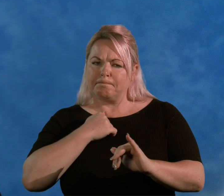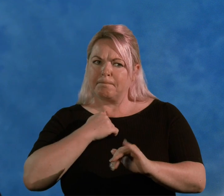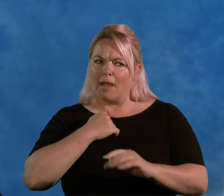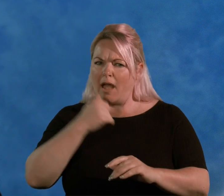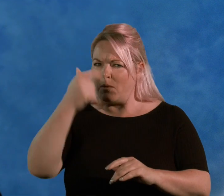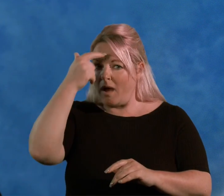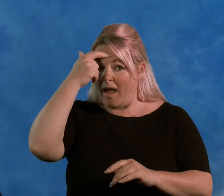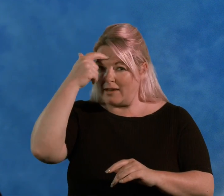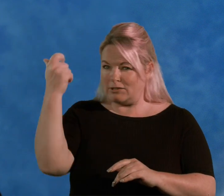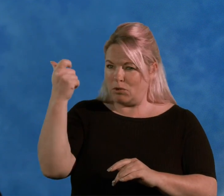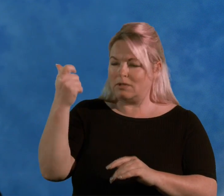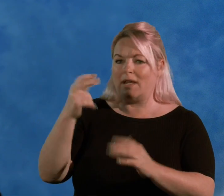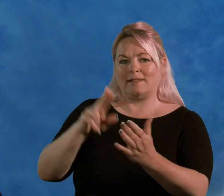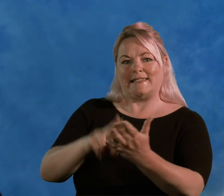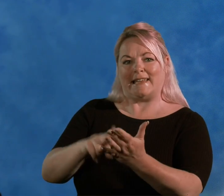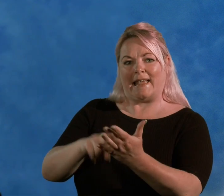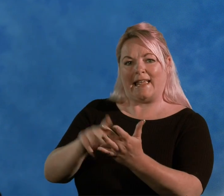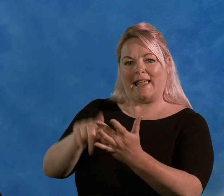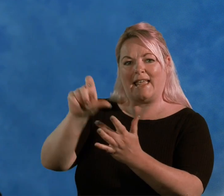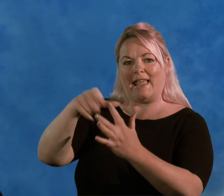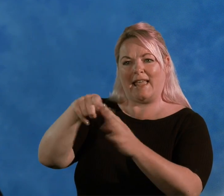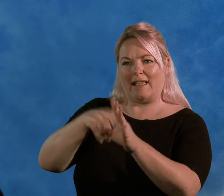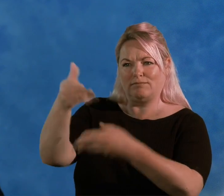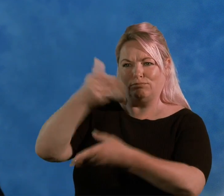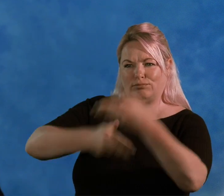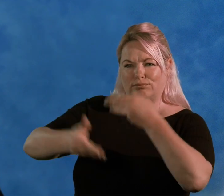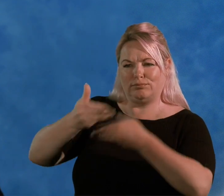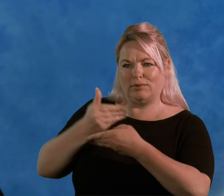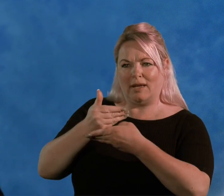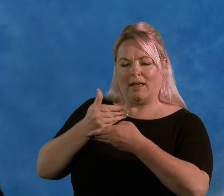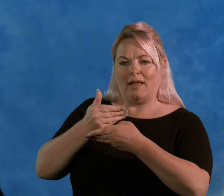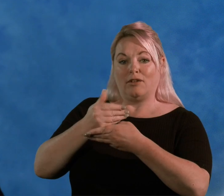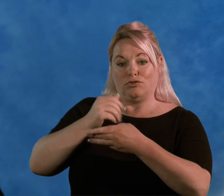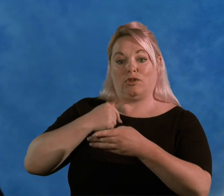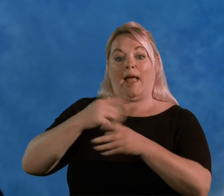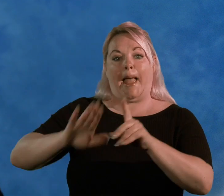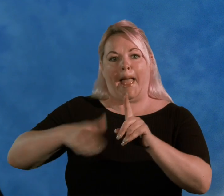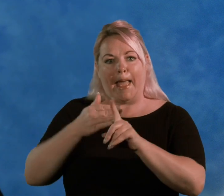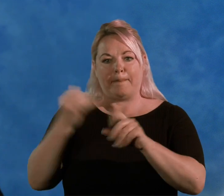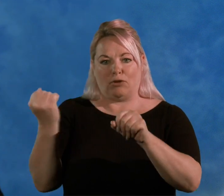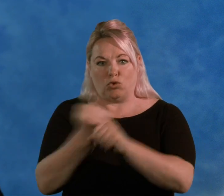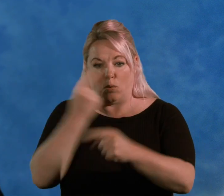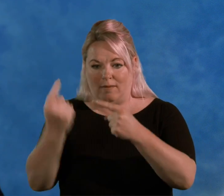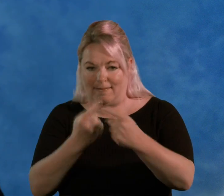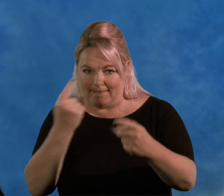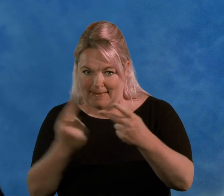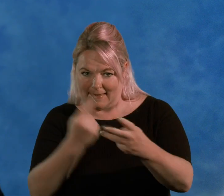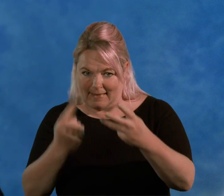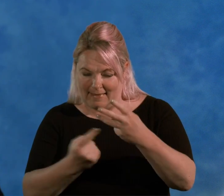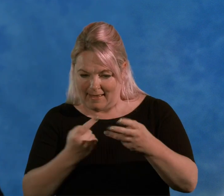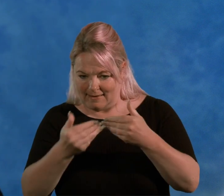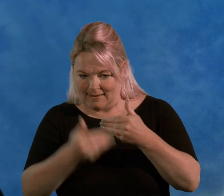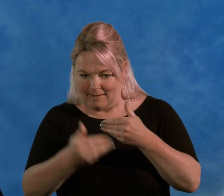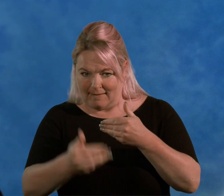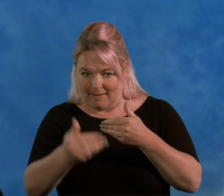And I could understand enough at that point from what she was saying that what she intended to do